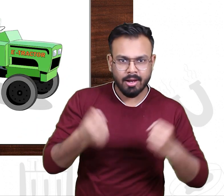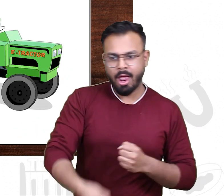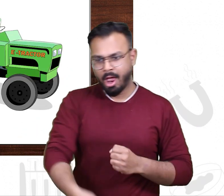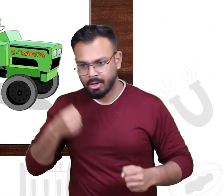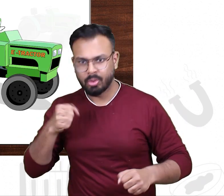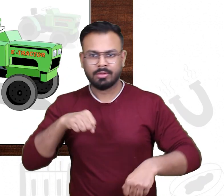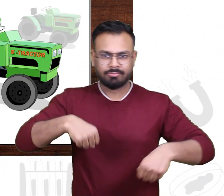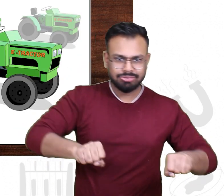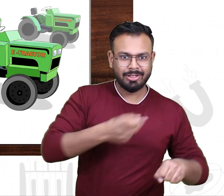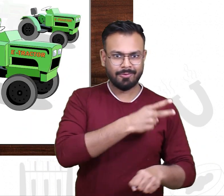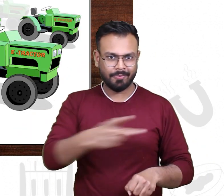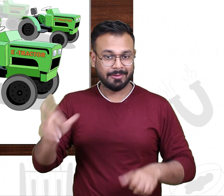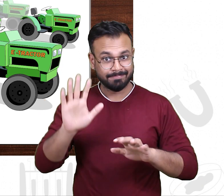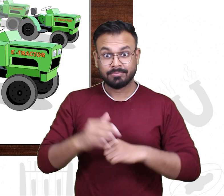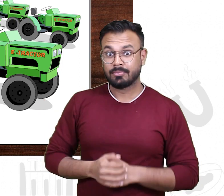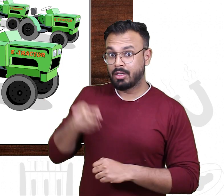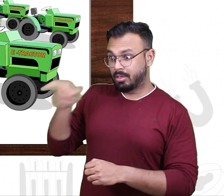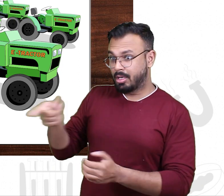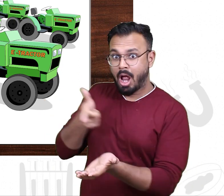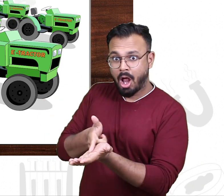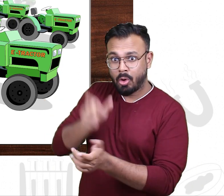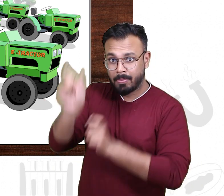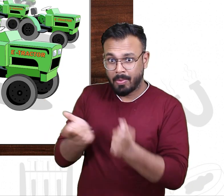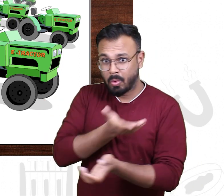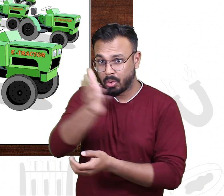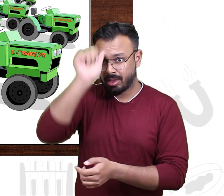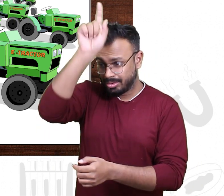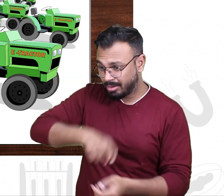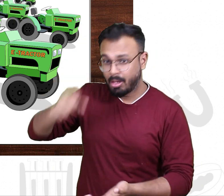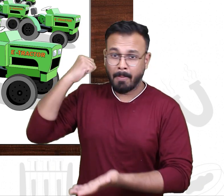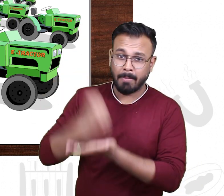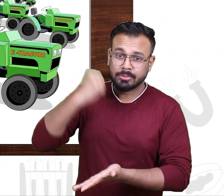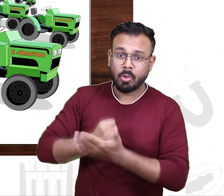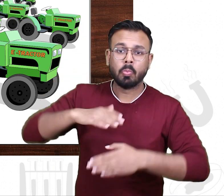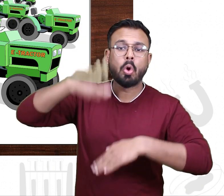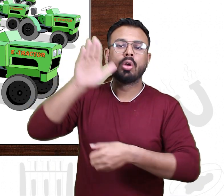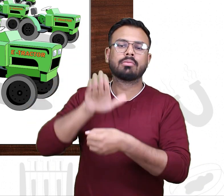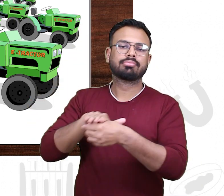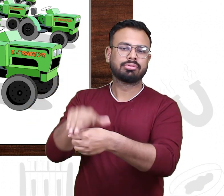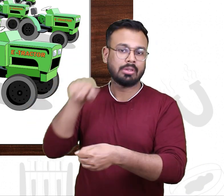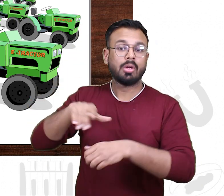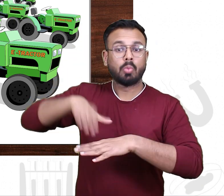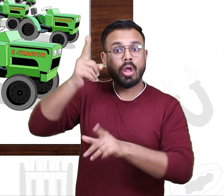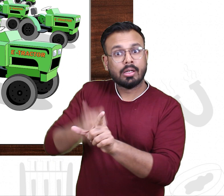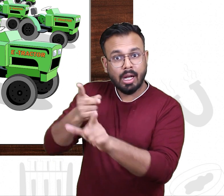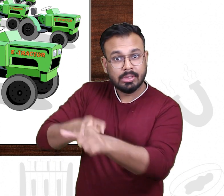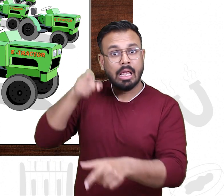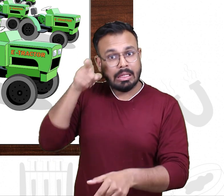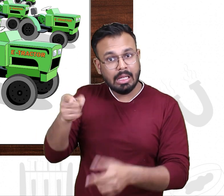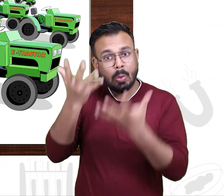an agricultural country, the use of tractors in India is also comparatively high, and its demands are also increasing year by